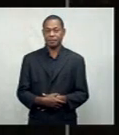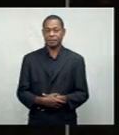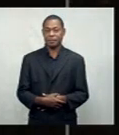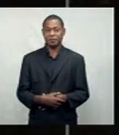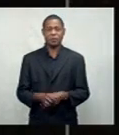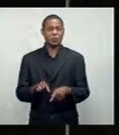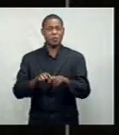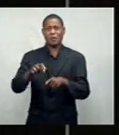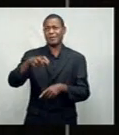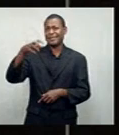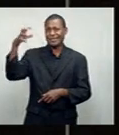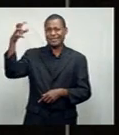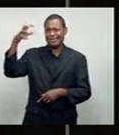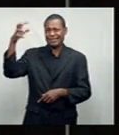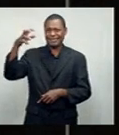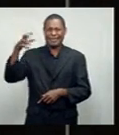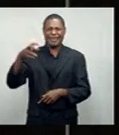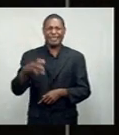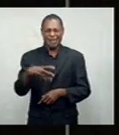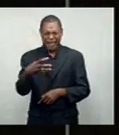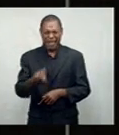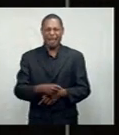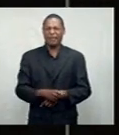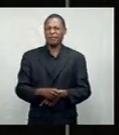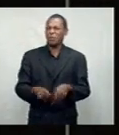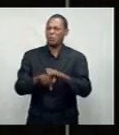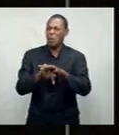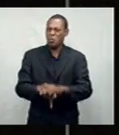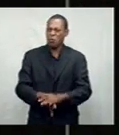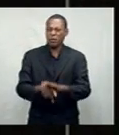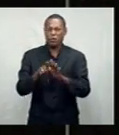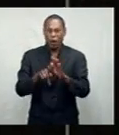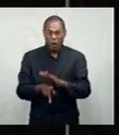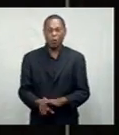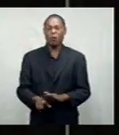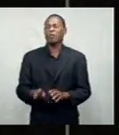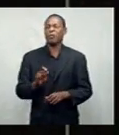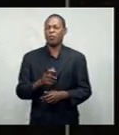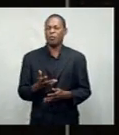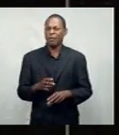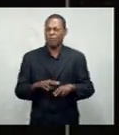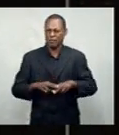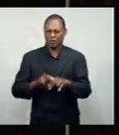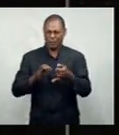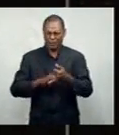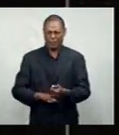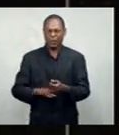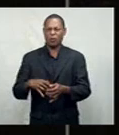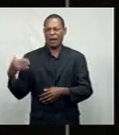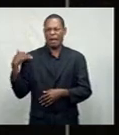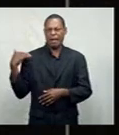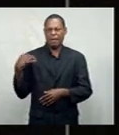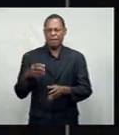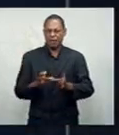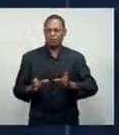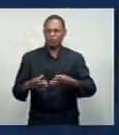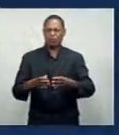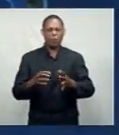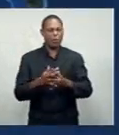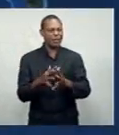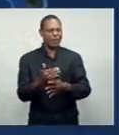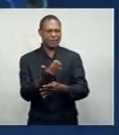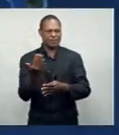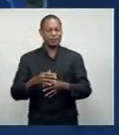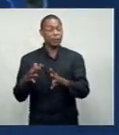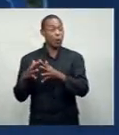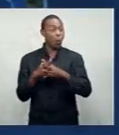Mostly sunny conditions prevailed. A trough of low pressure that lies to the south of Fiji is expected to start affecting the group from Wednesday. In